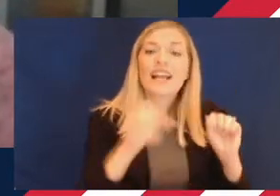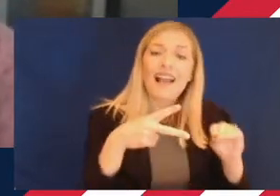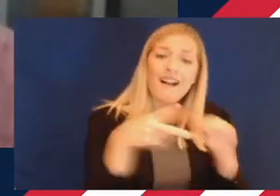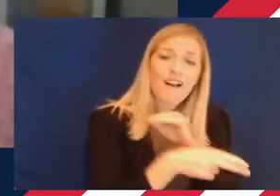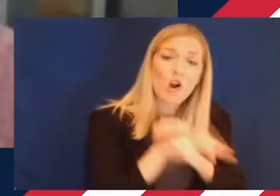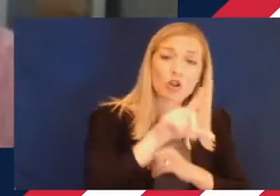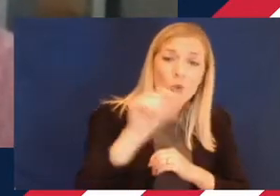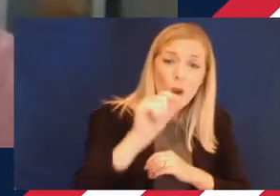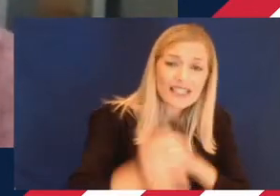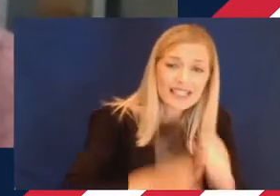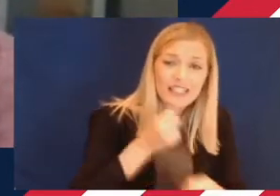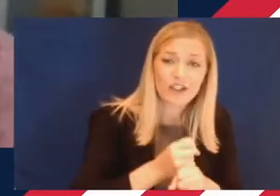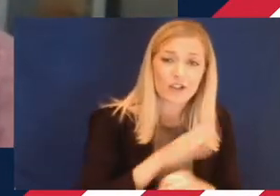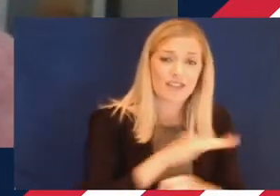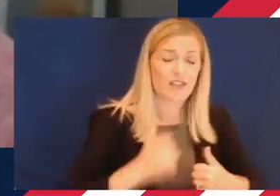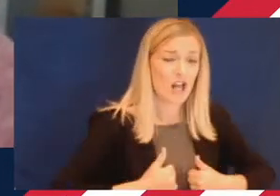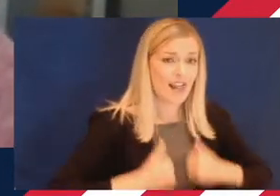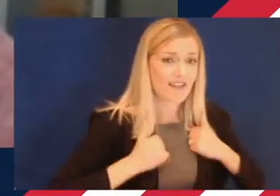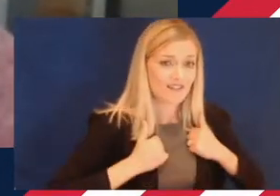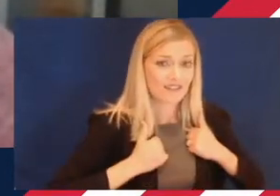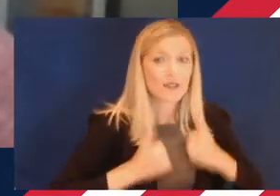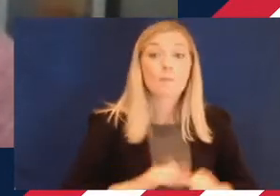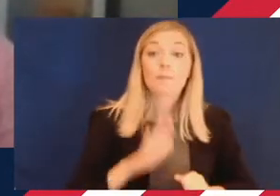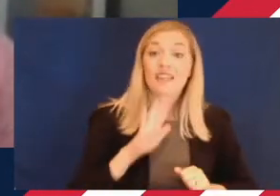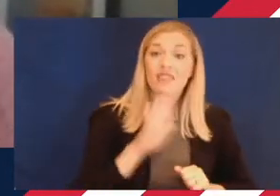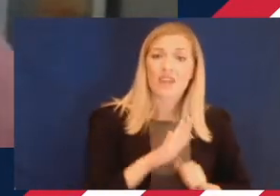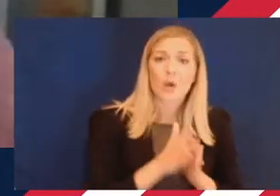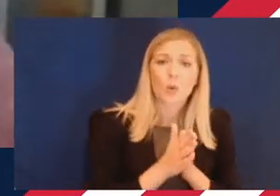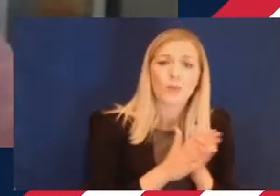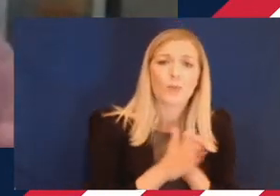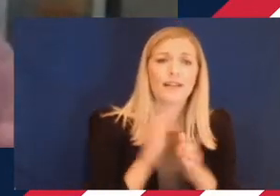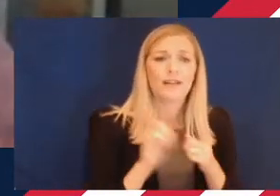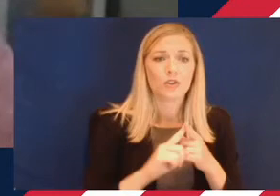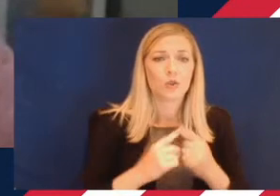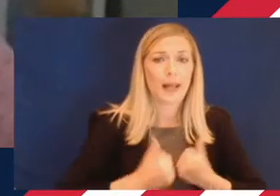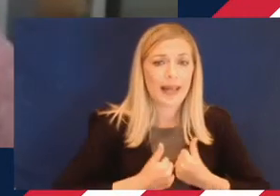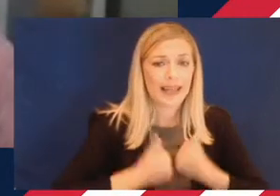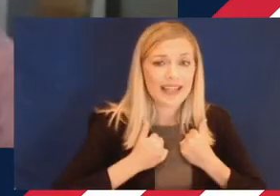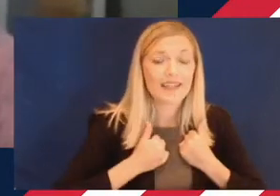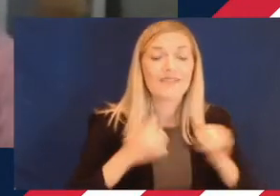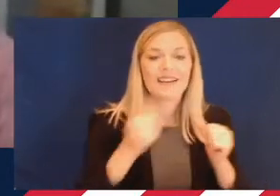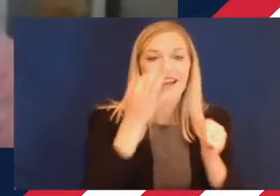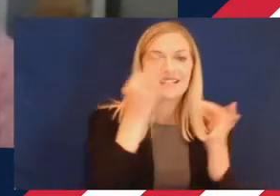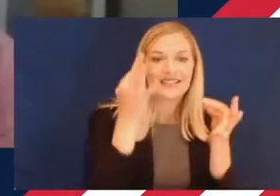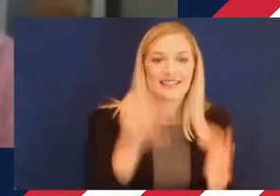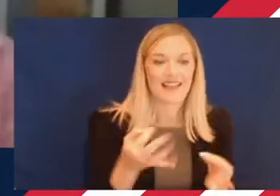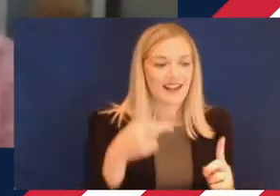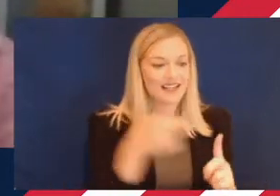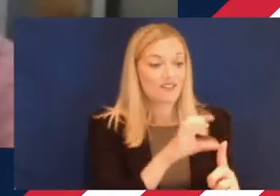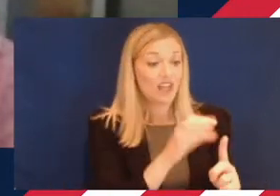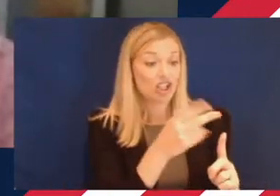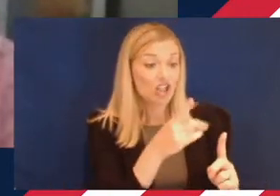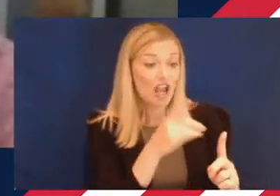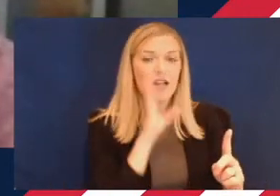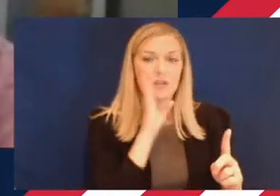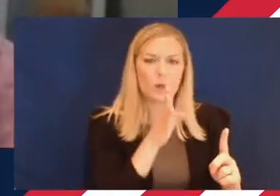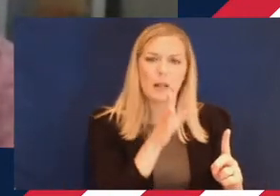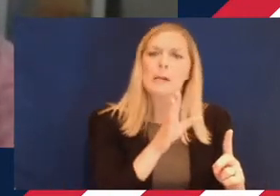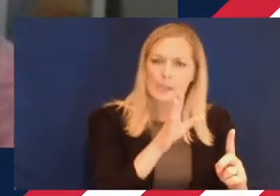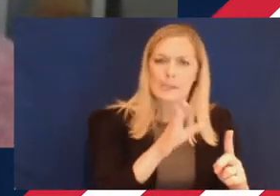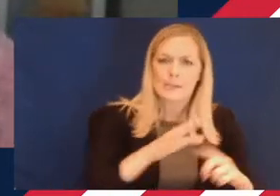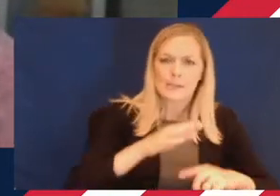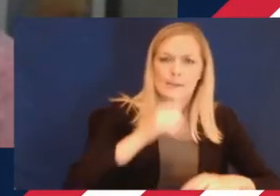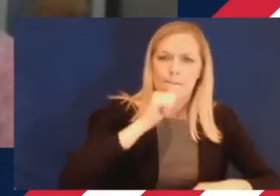and endure can be a deciding factor between a child who overcomes these adversities and a child who can thrive into